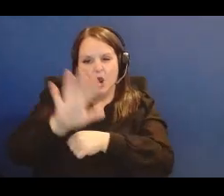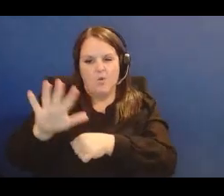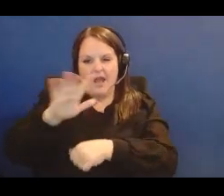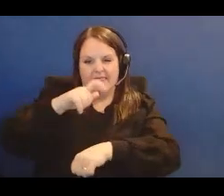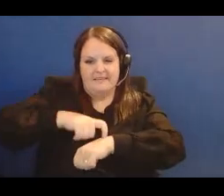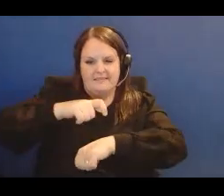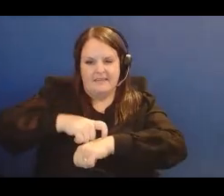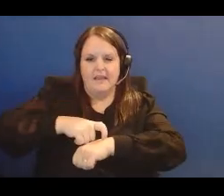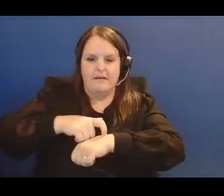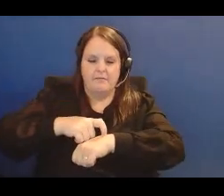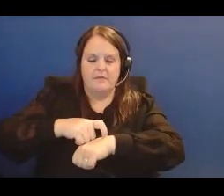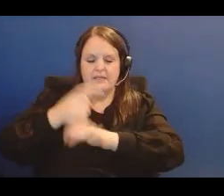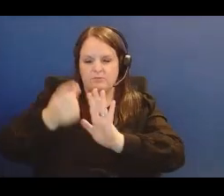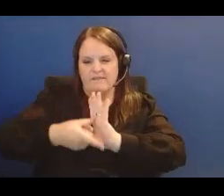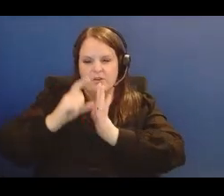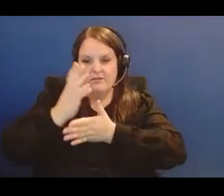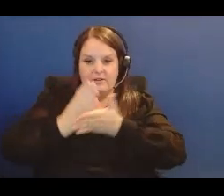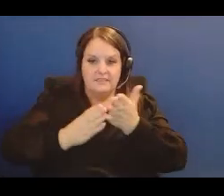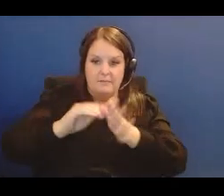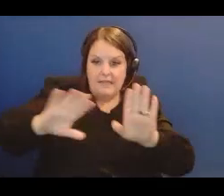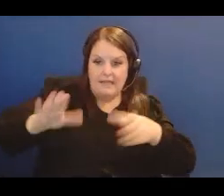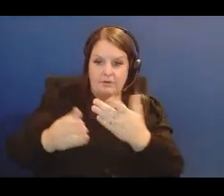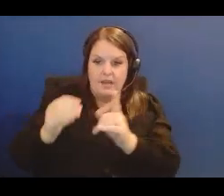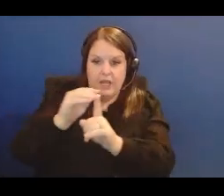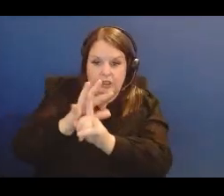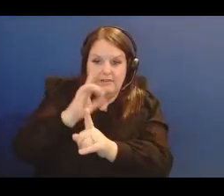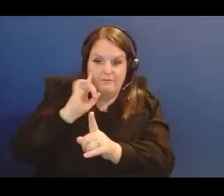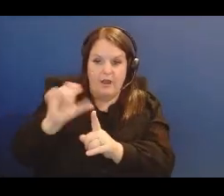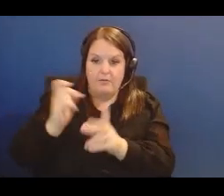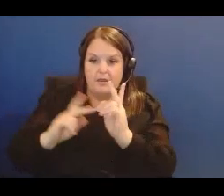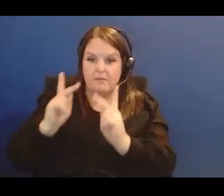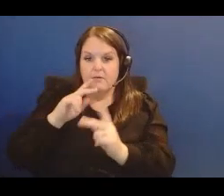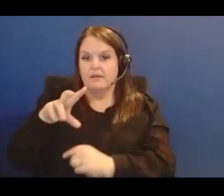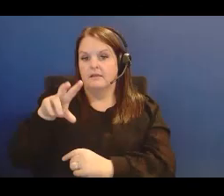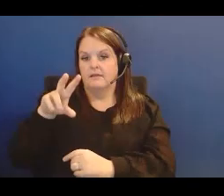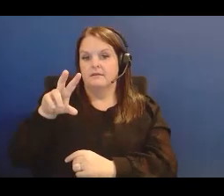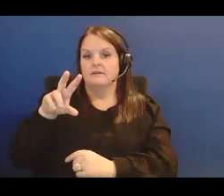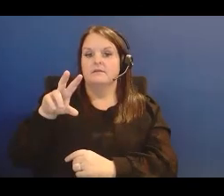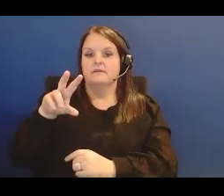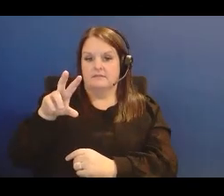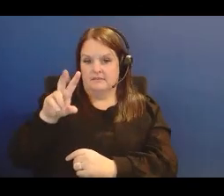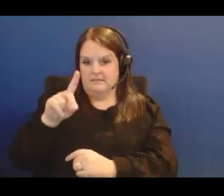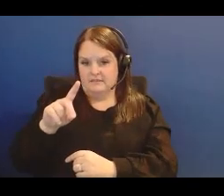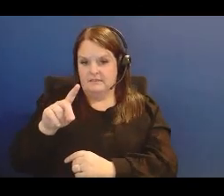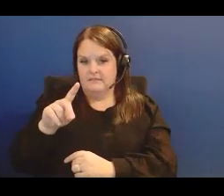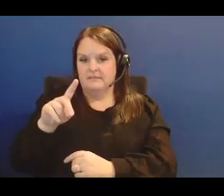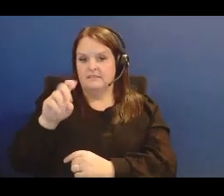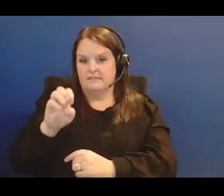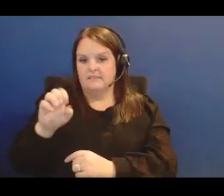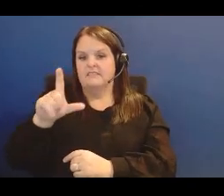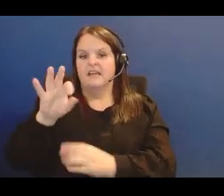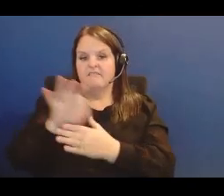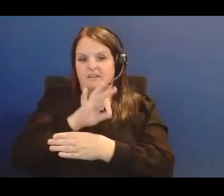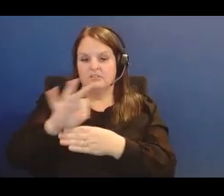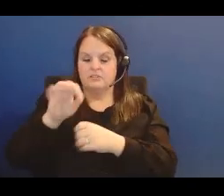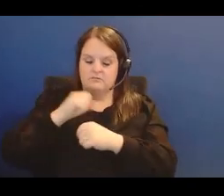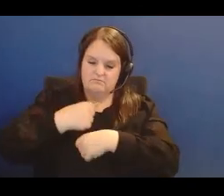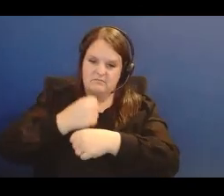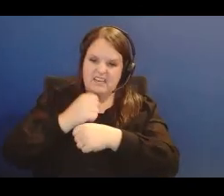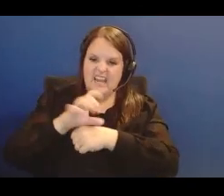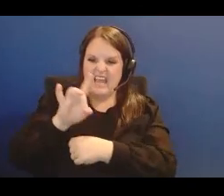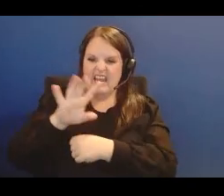As a refresher to some and as an introduction to others, the DIL function was created in the 81st legislative